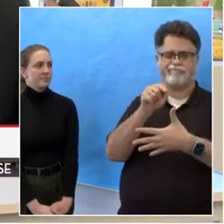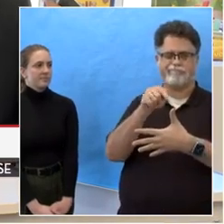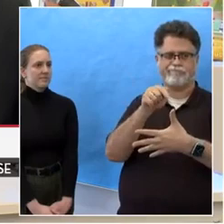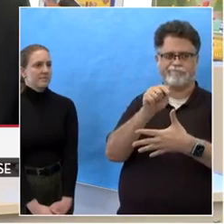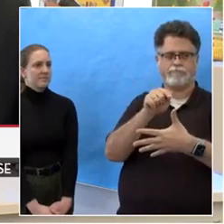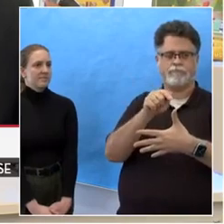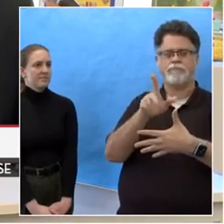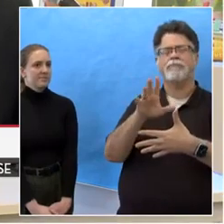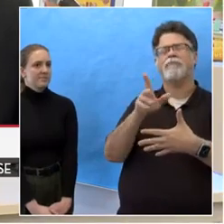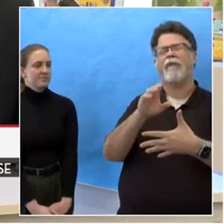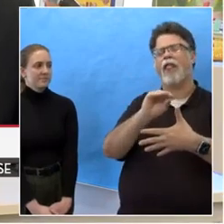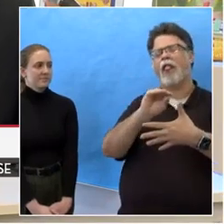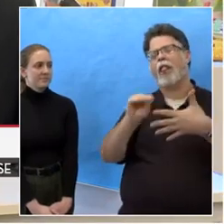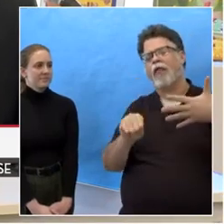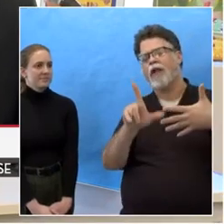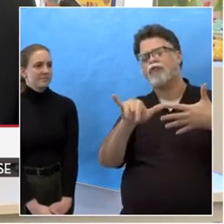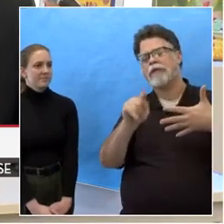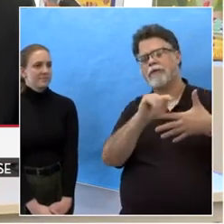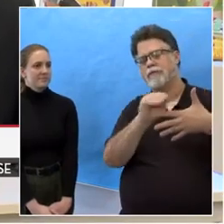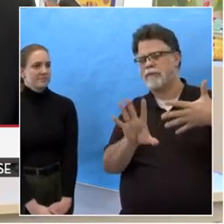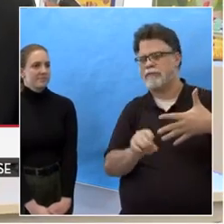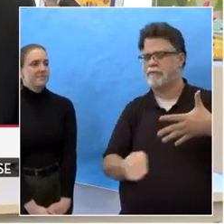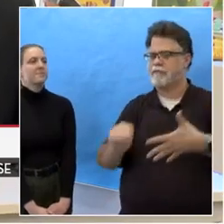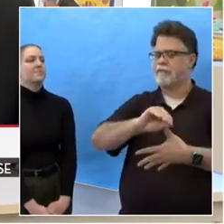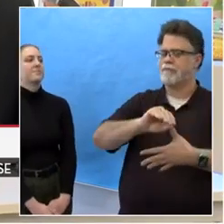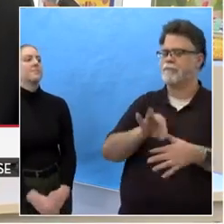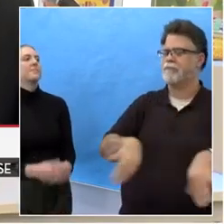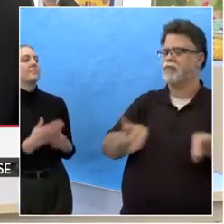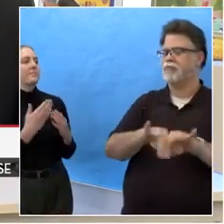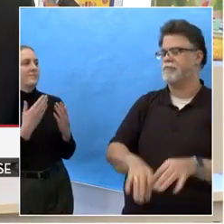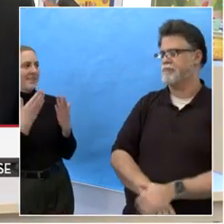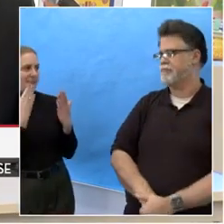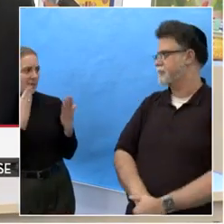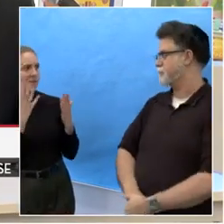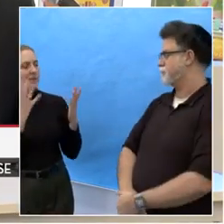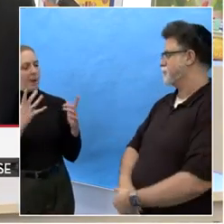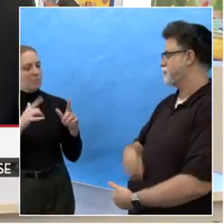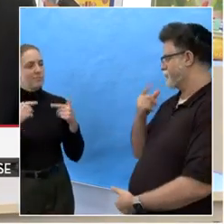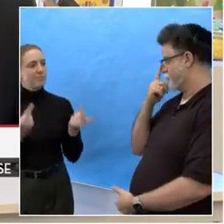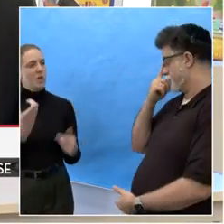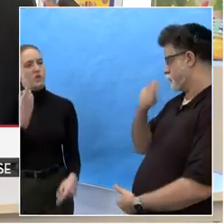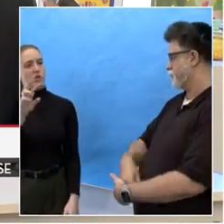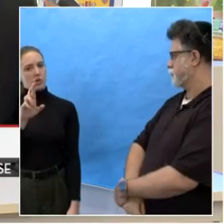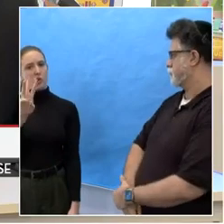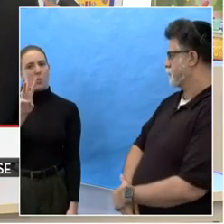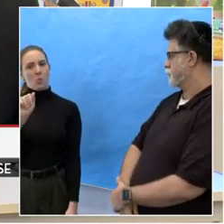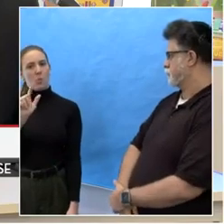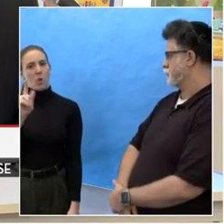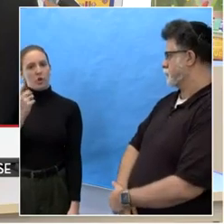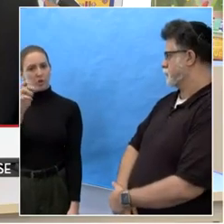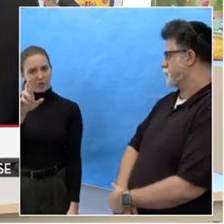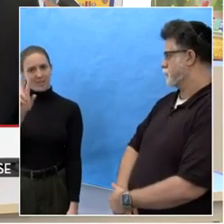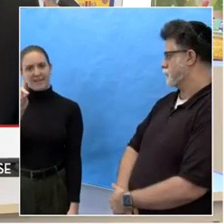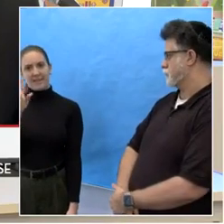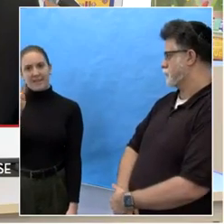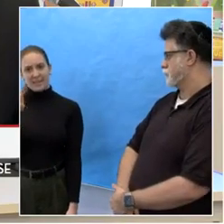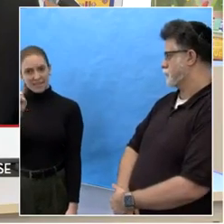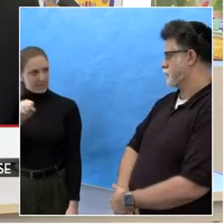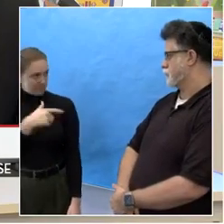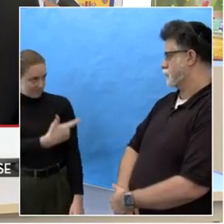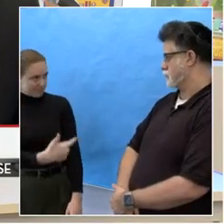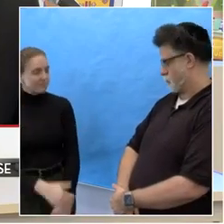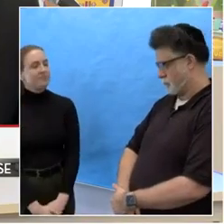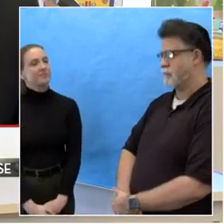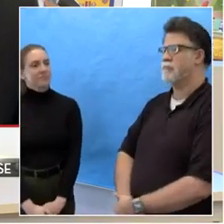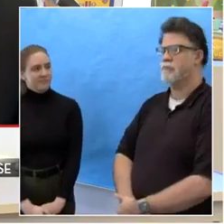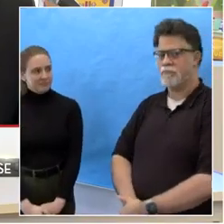Thank you. Dr. Walker Davis. So 5 years from now, armed with the recommended professional